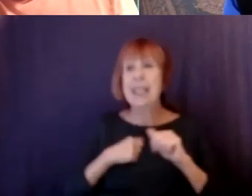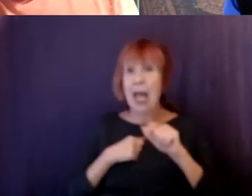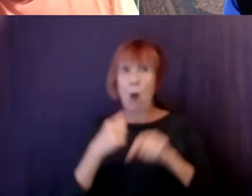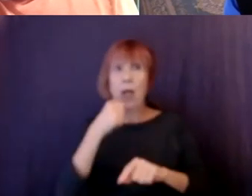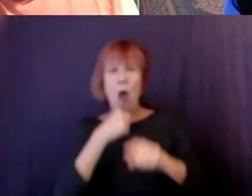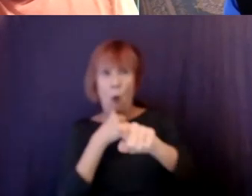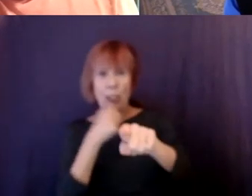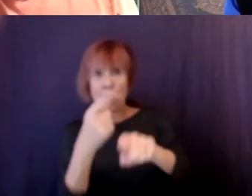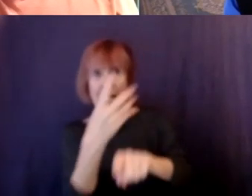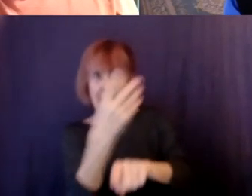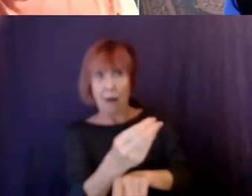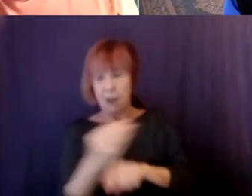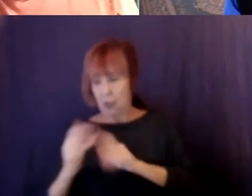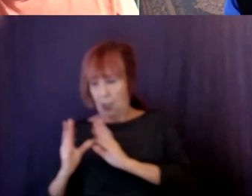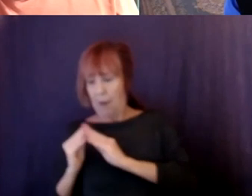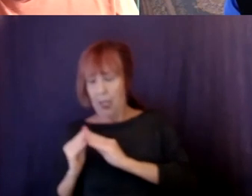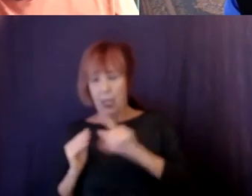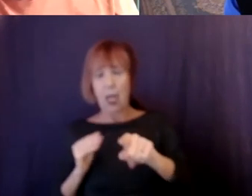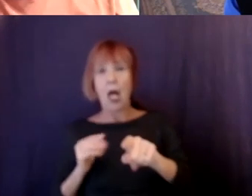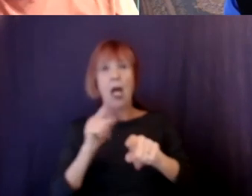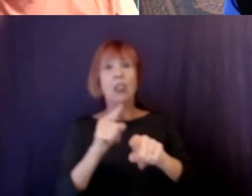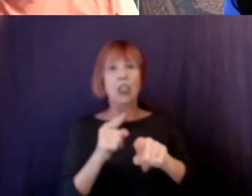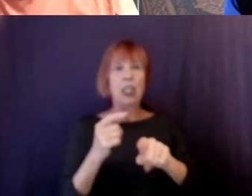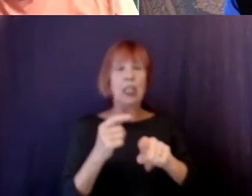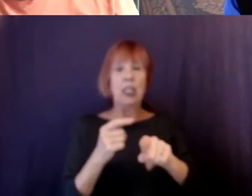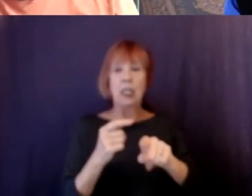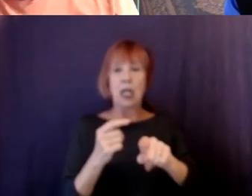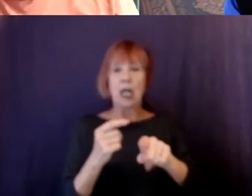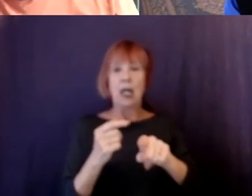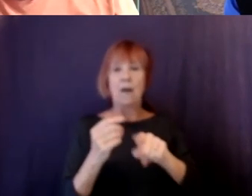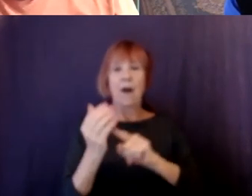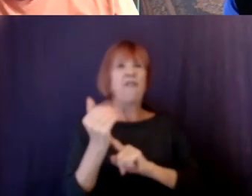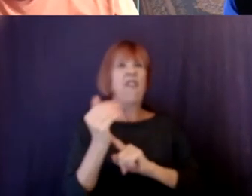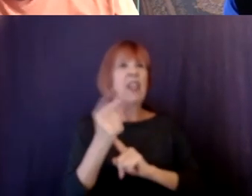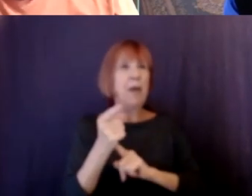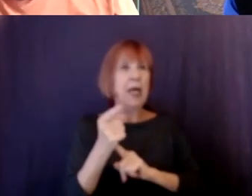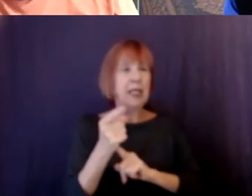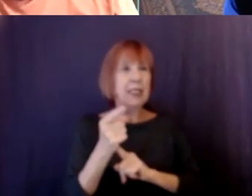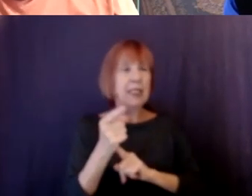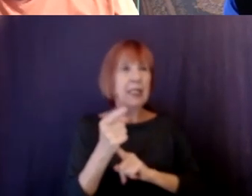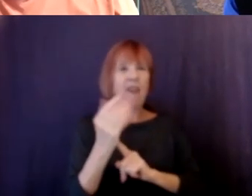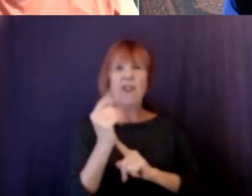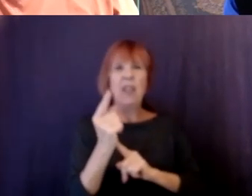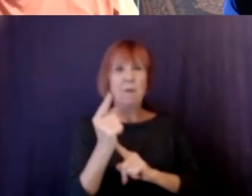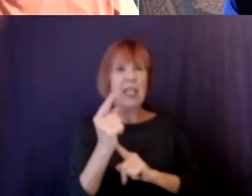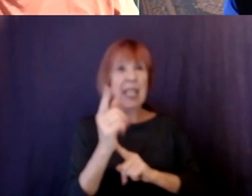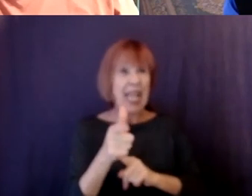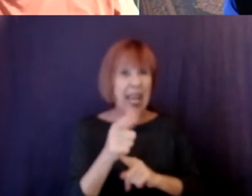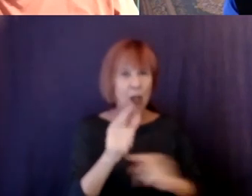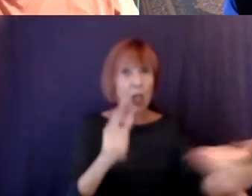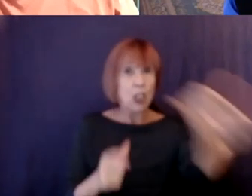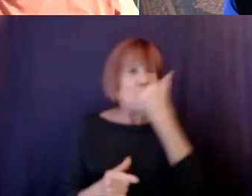meeting with us, she called us about 15 later minutes later from the parking lot and says,